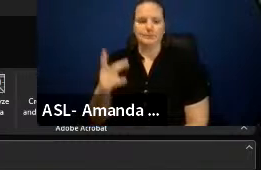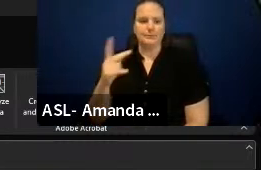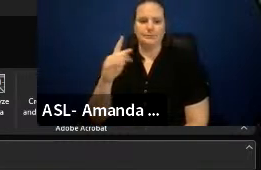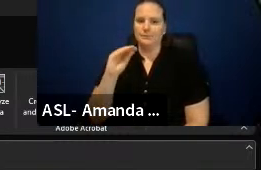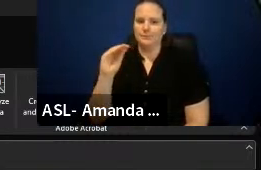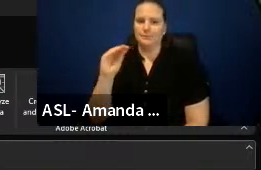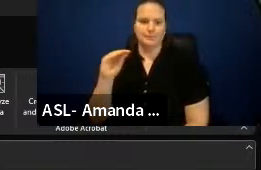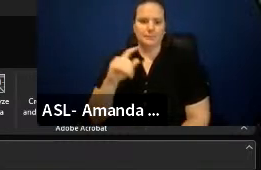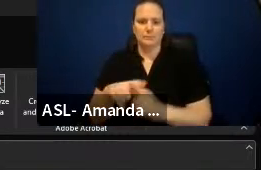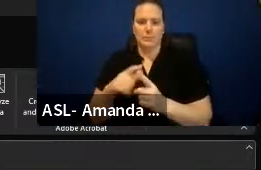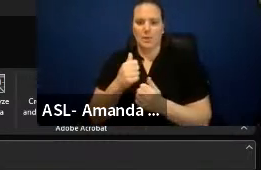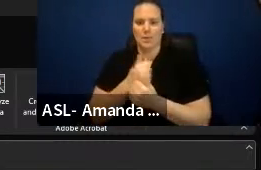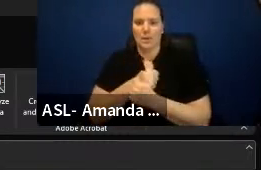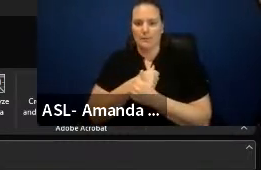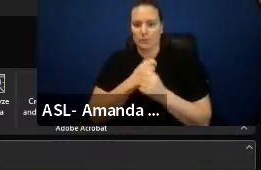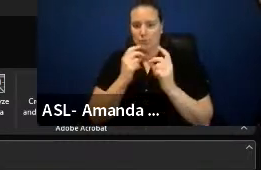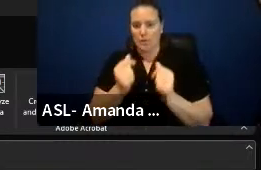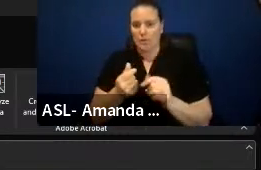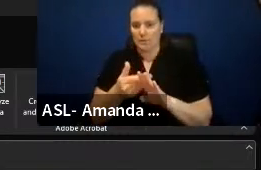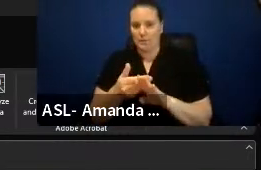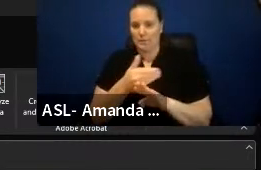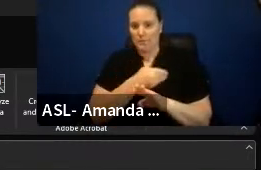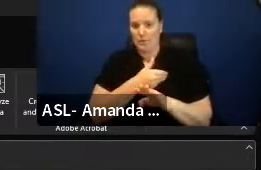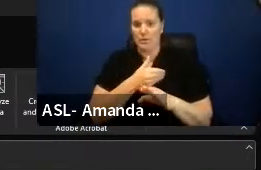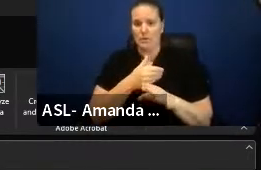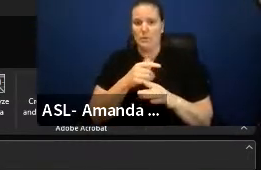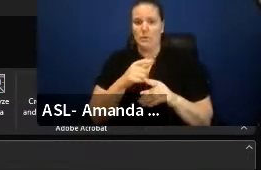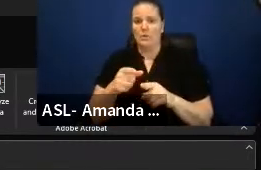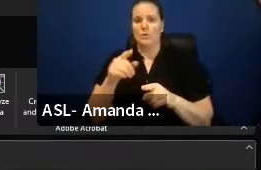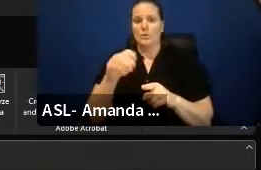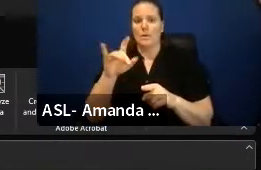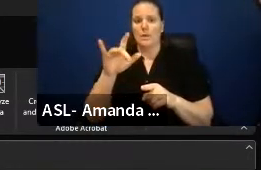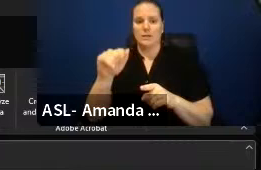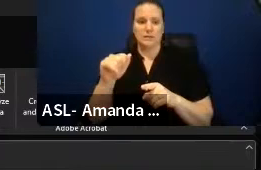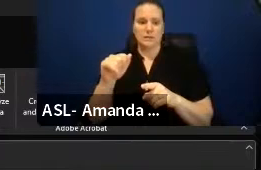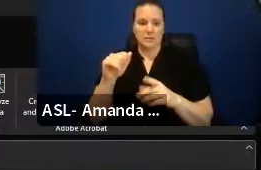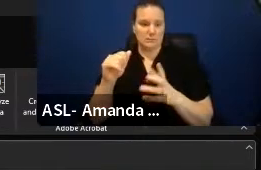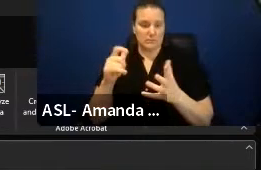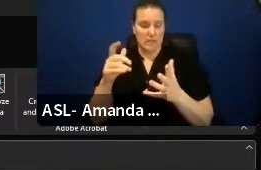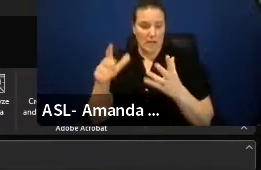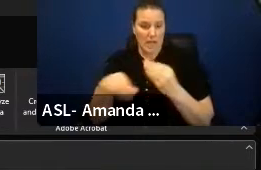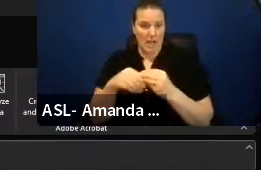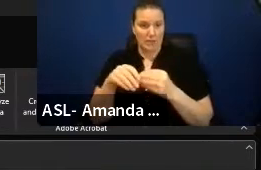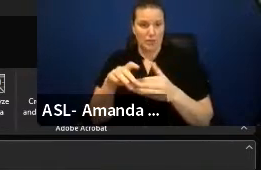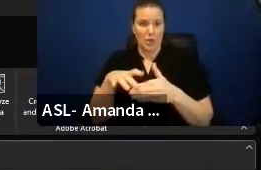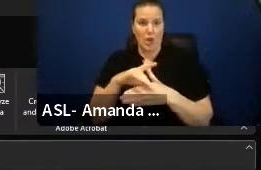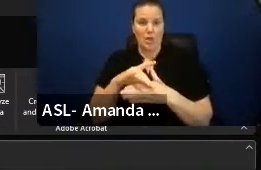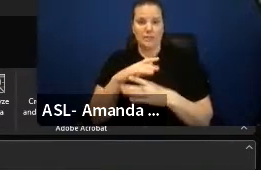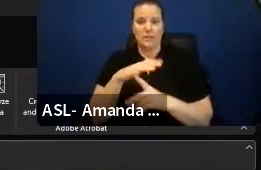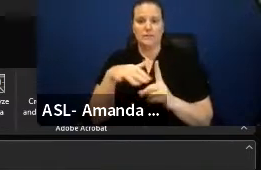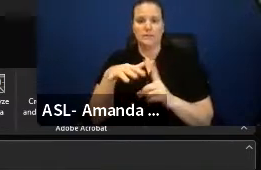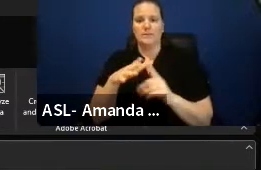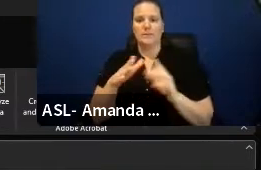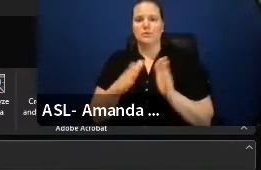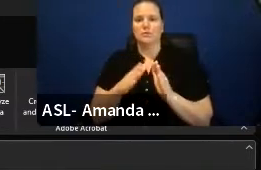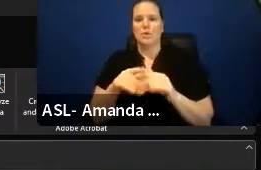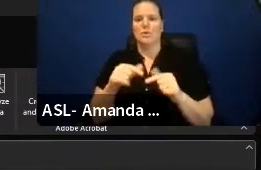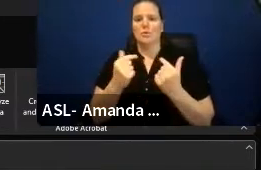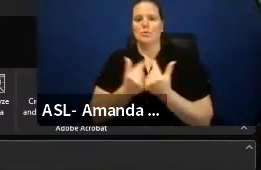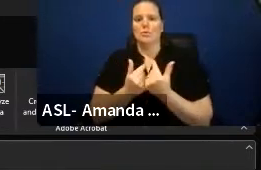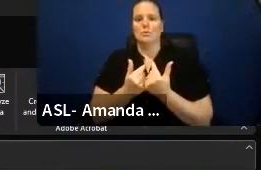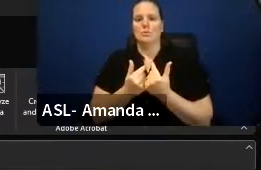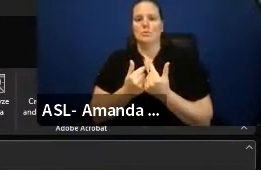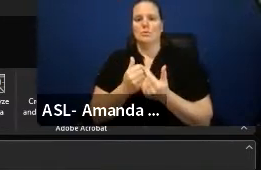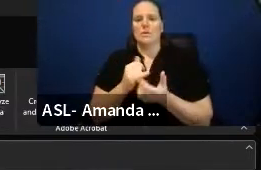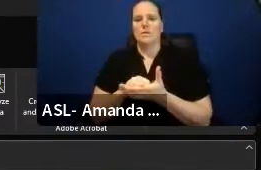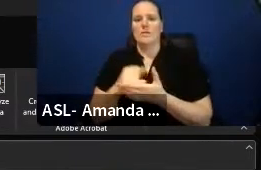I just would love to really quickly before we go to you, Millicent, to just add a little bit of context. I was in the small group that where this one